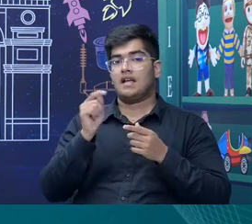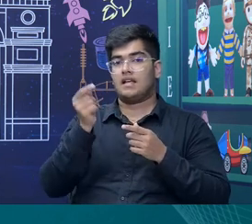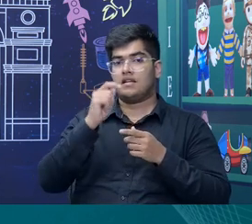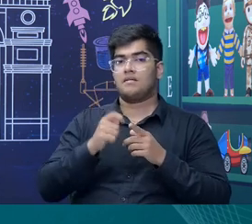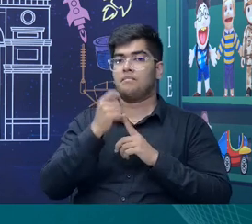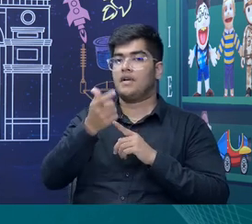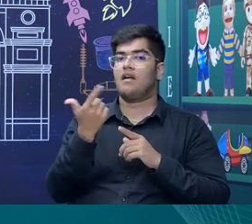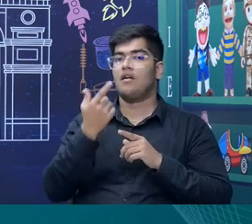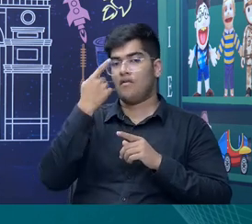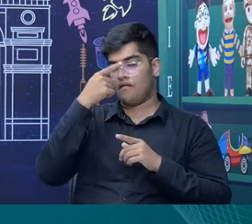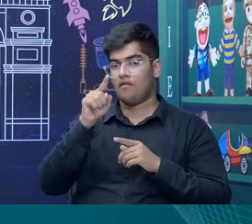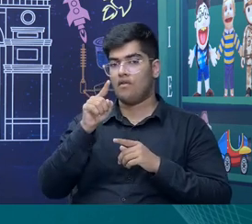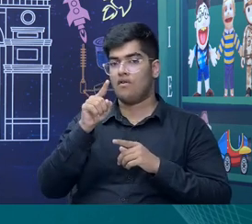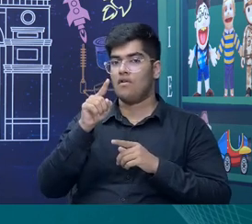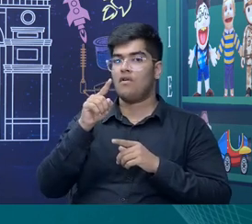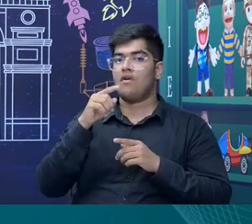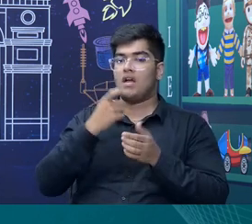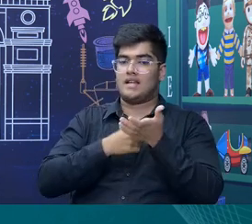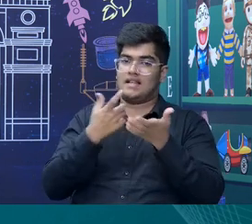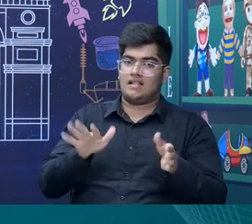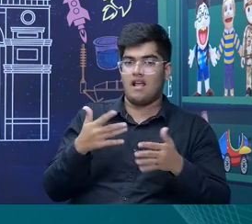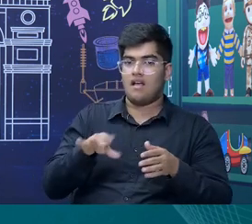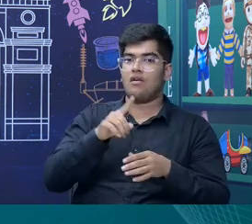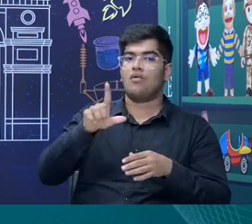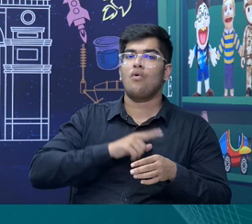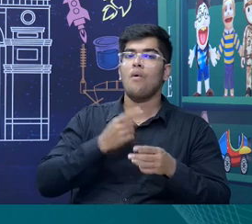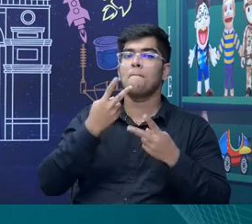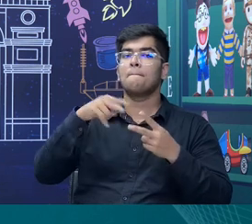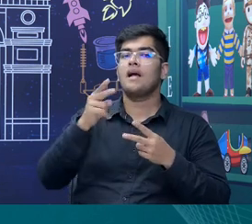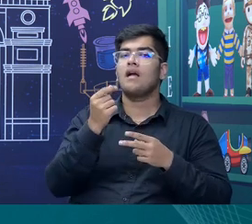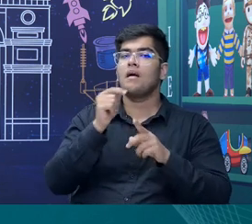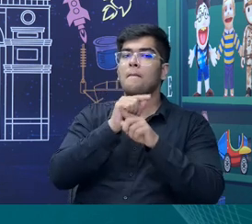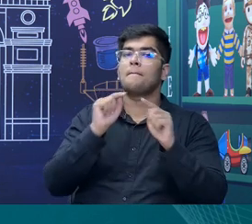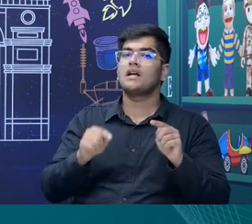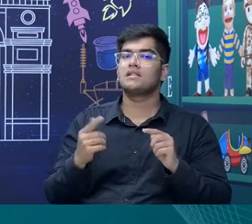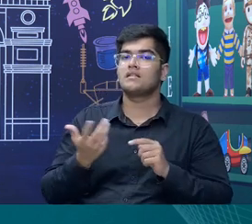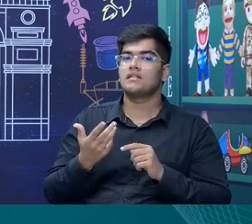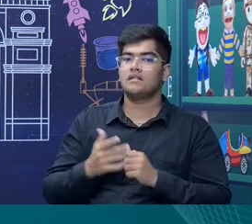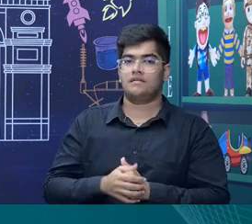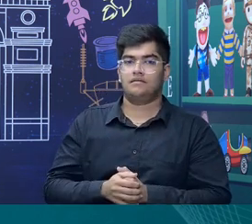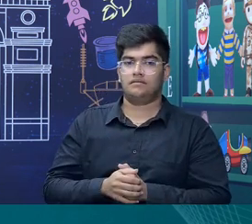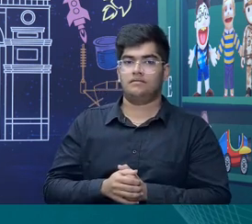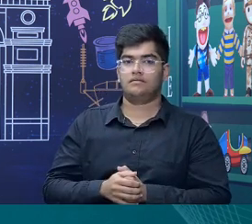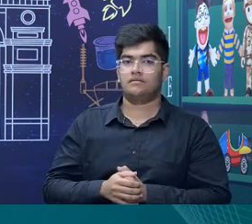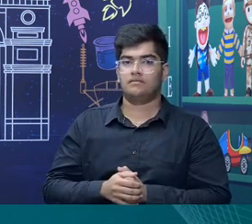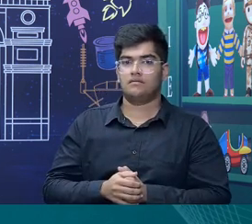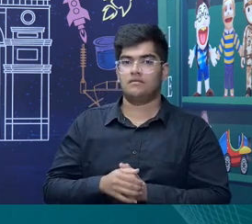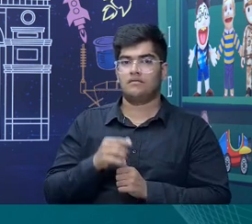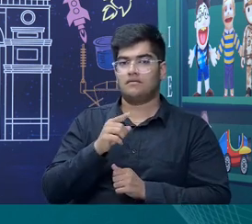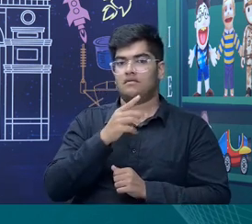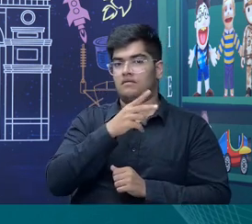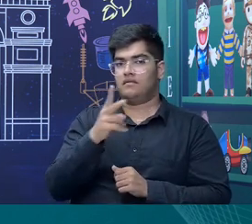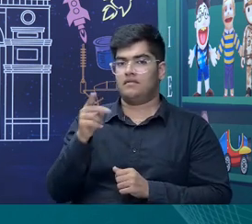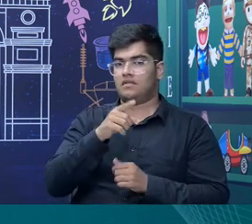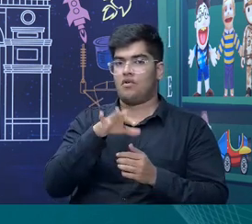loan will be at the rate six percent six percent per annum market rate or